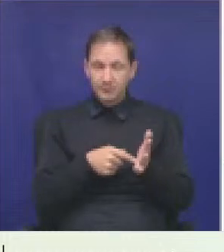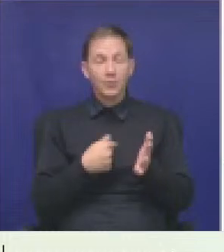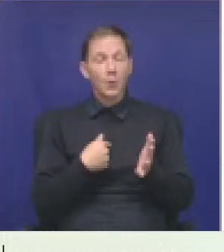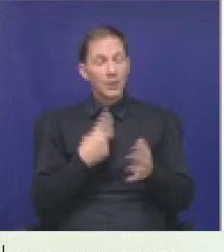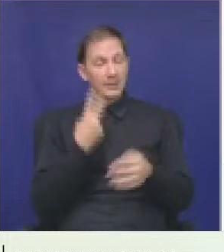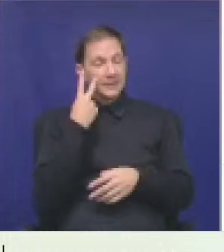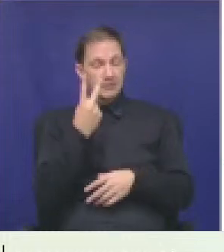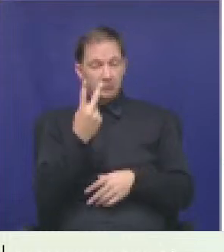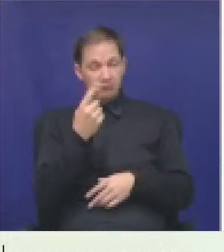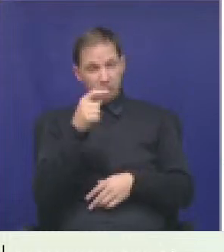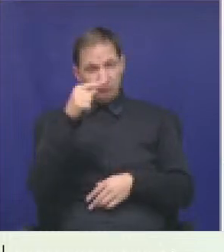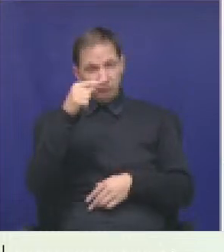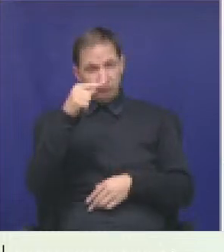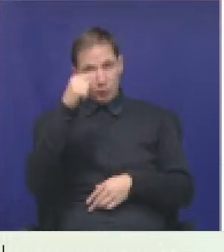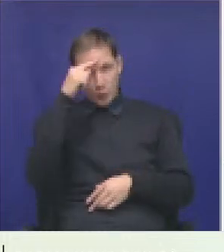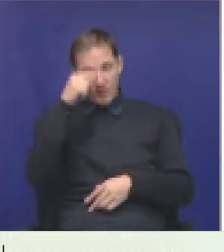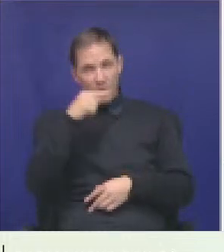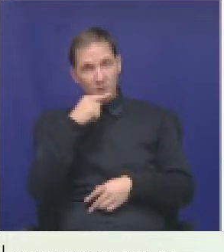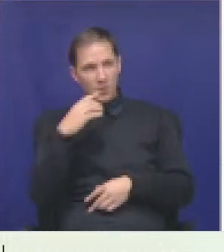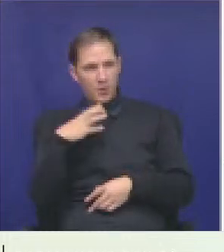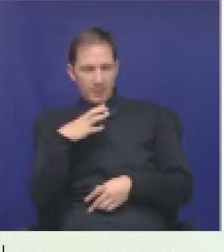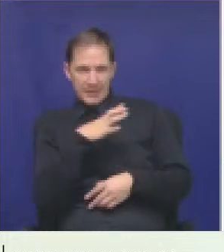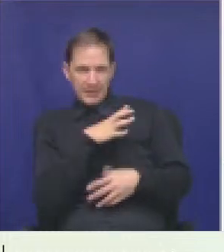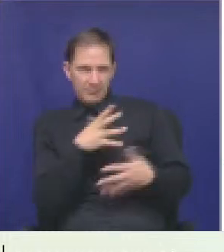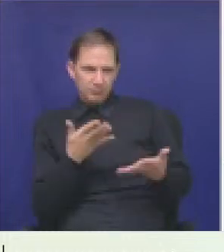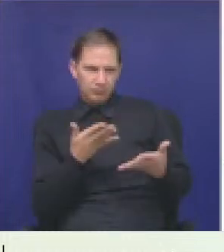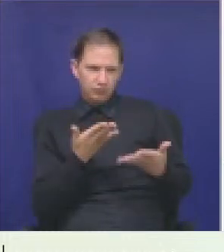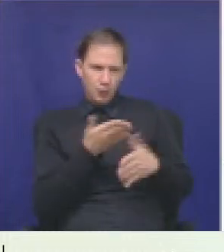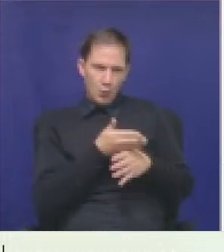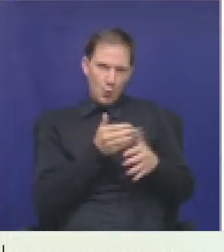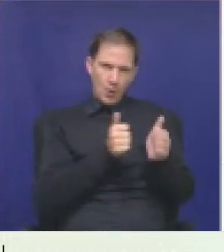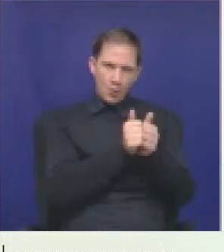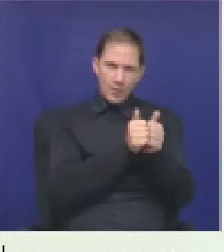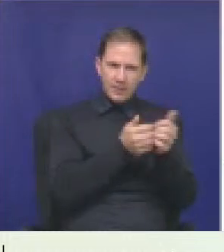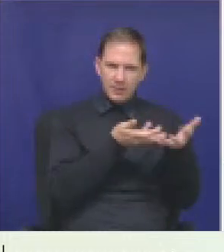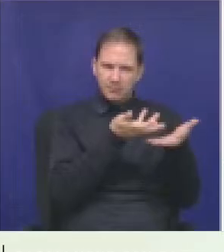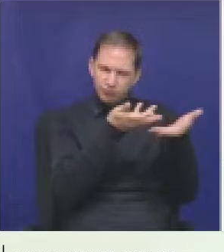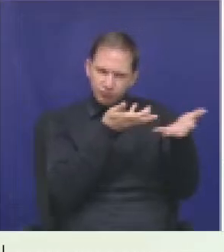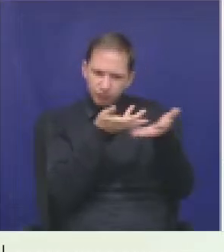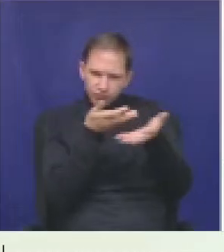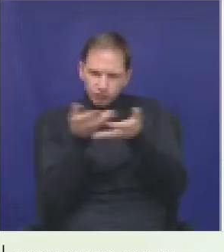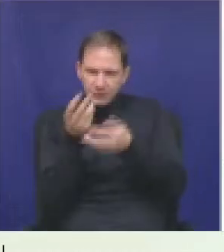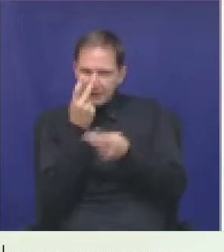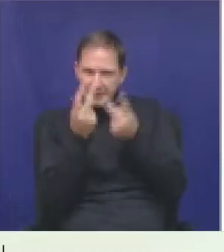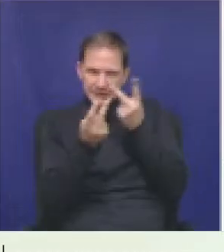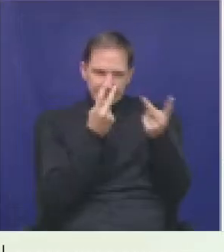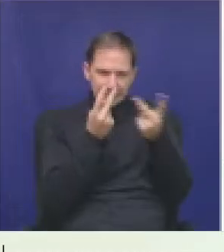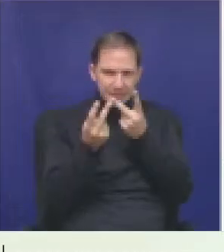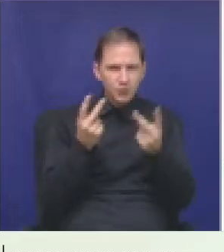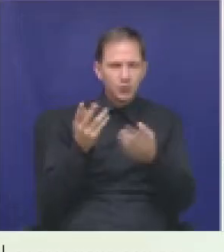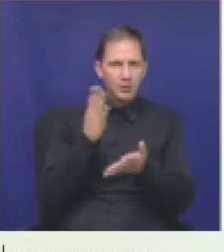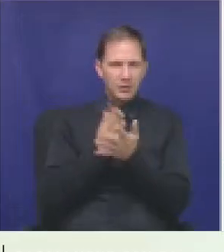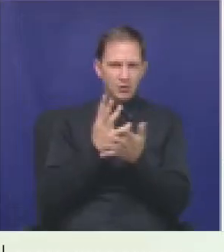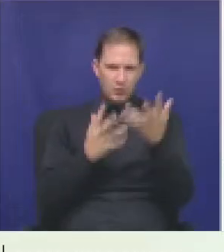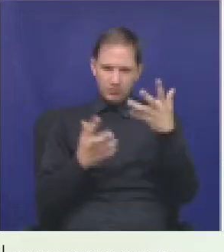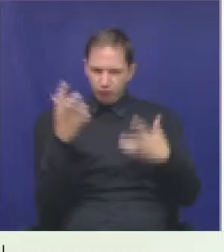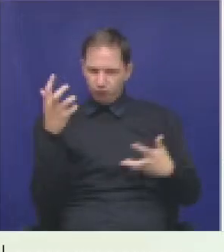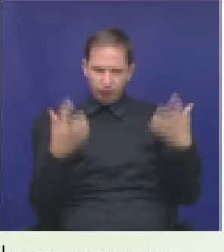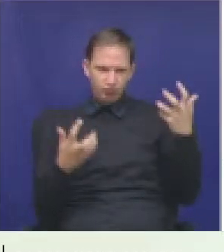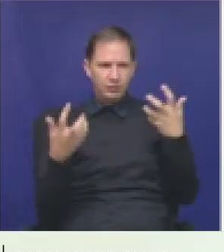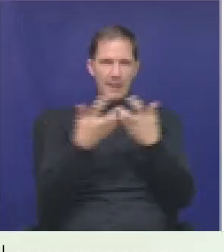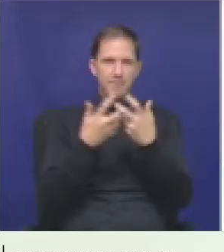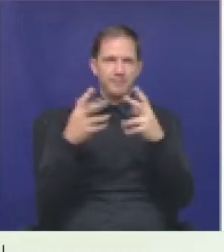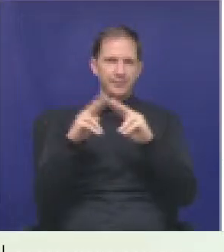with States SA, assessing its strategic priorities, performance targets, and budgetary allocations to ensure alignment with the